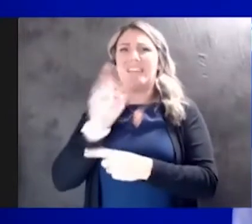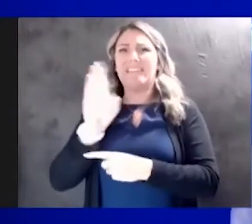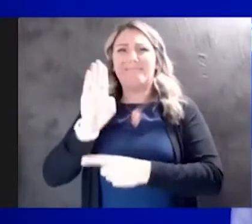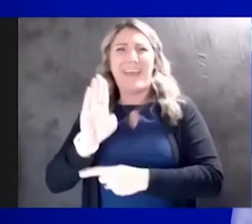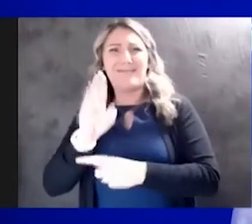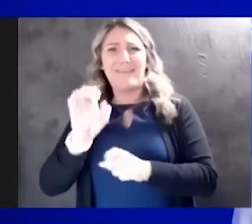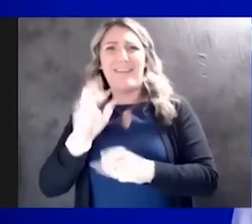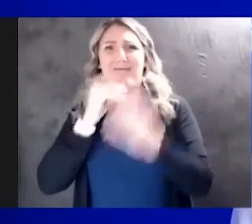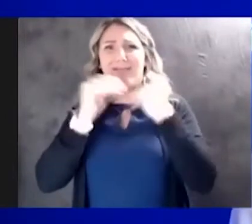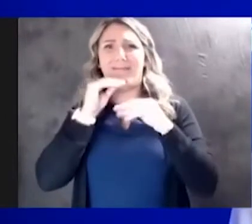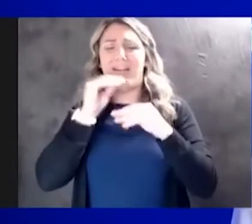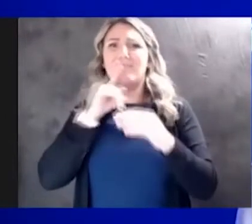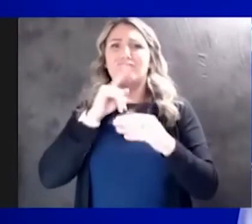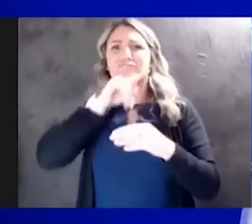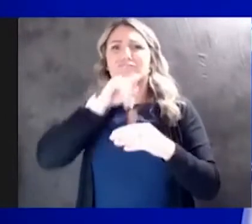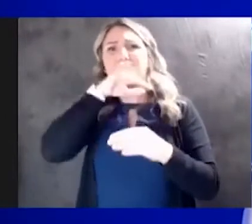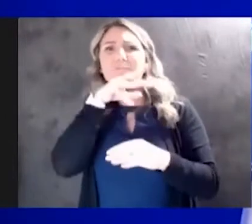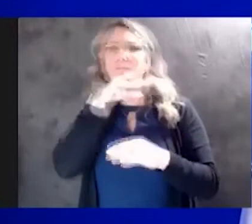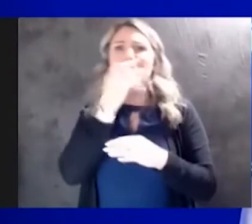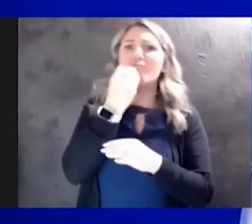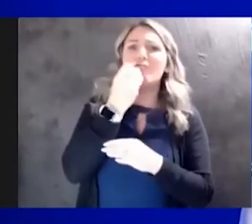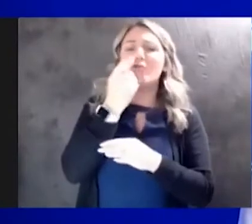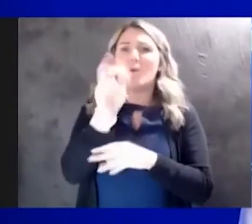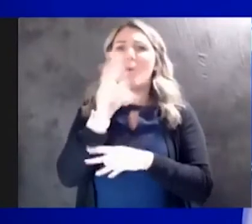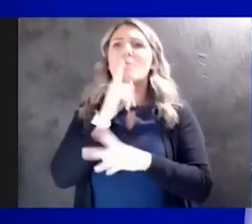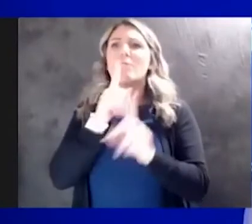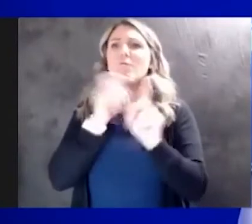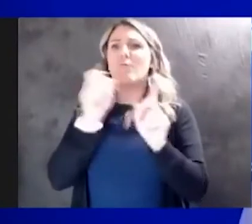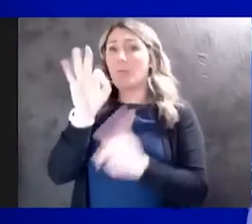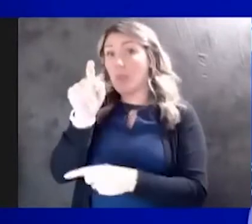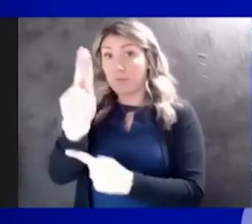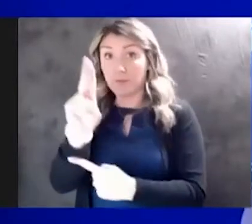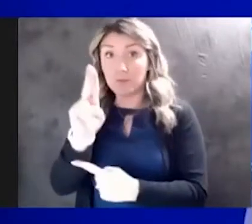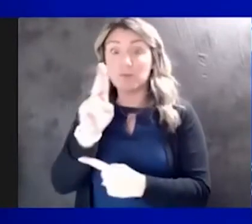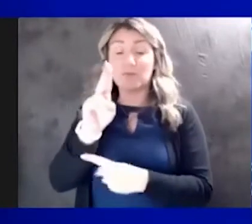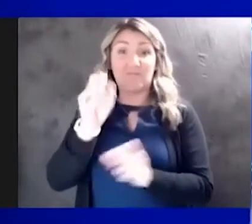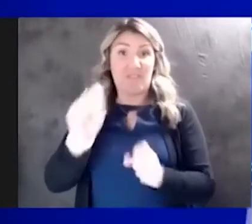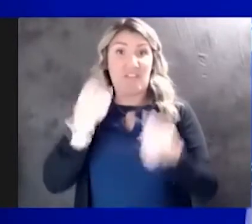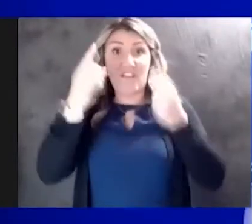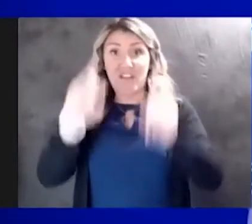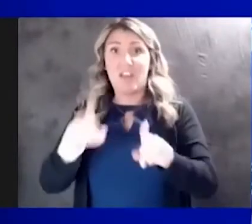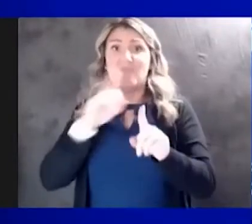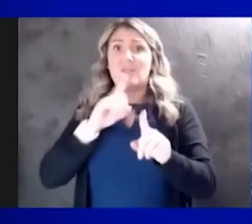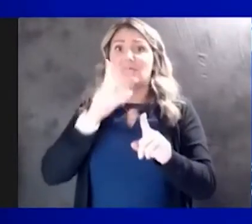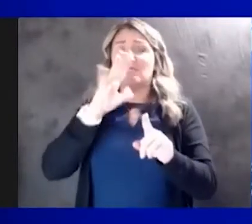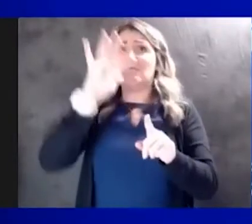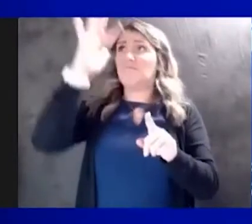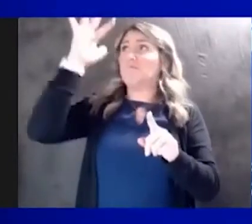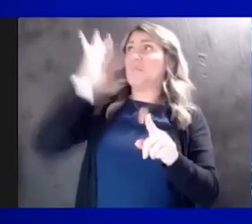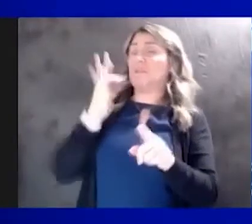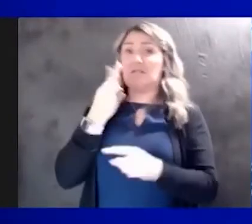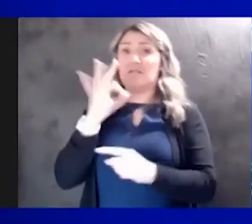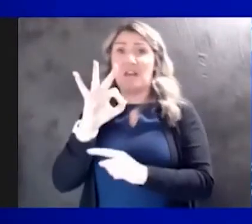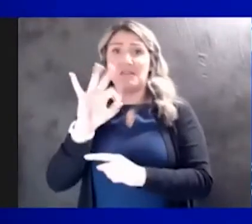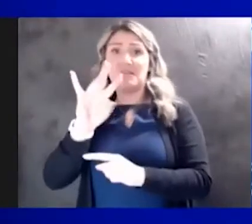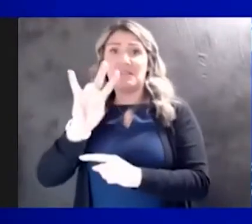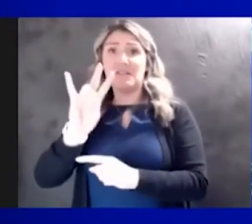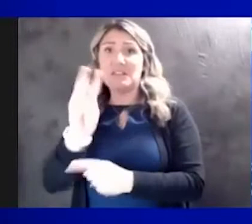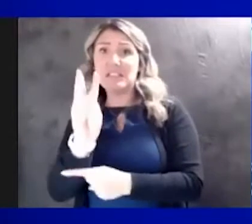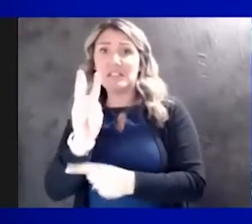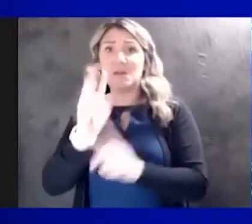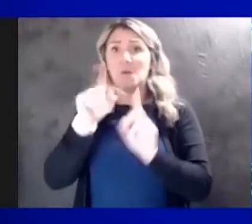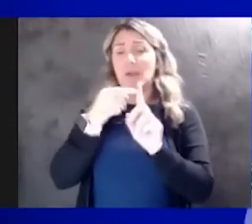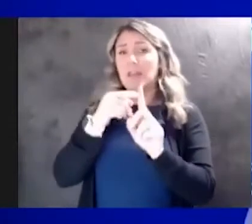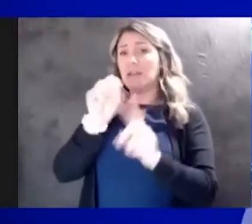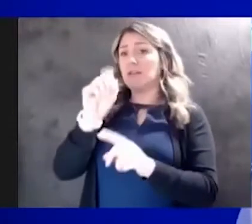food. It can happen from influenza. And we saw way back in 1976 when they had the swine flu